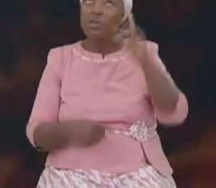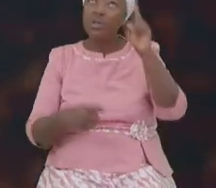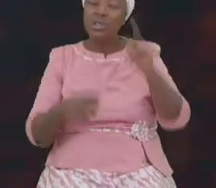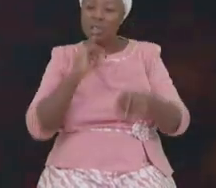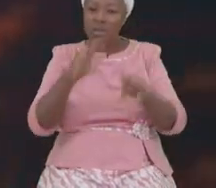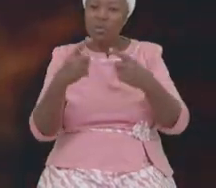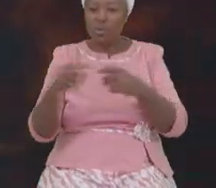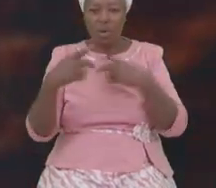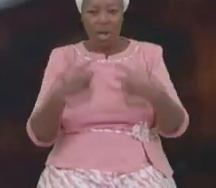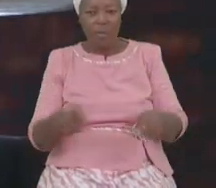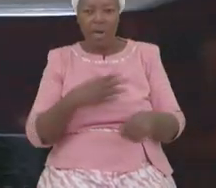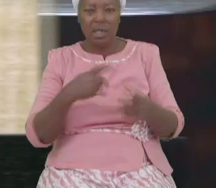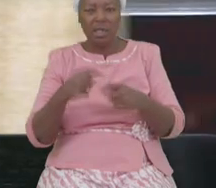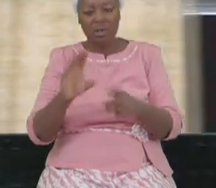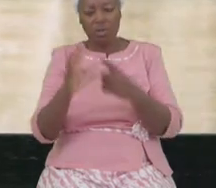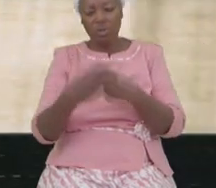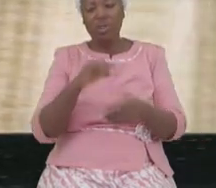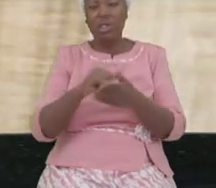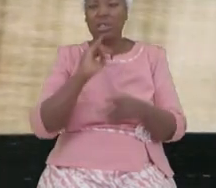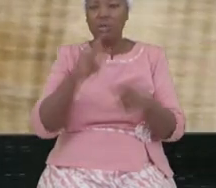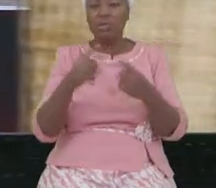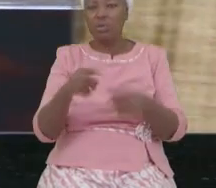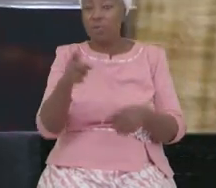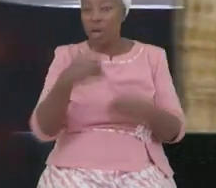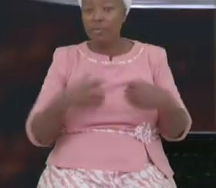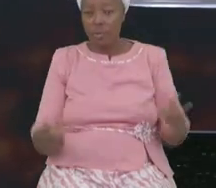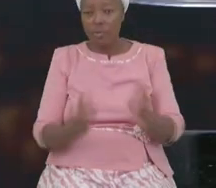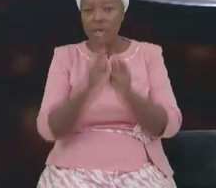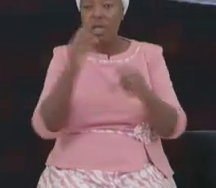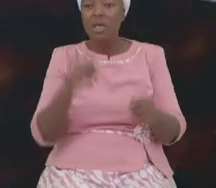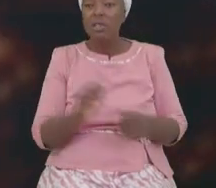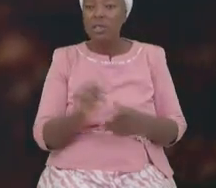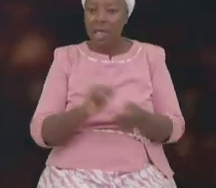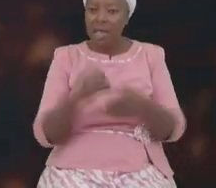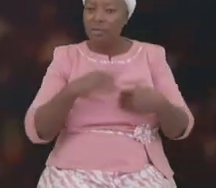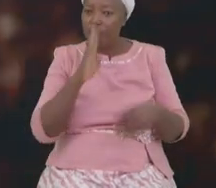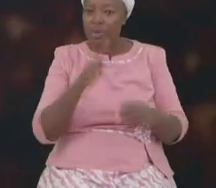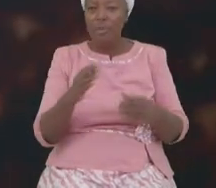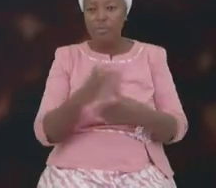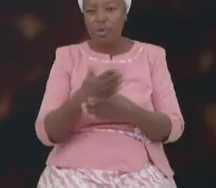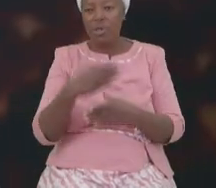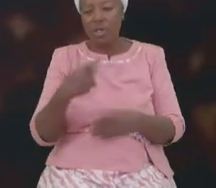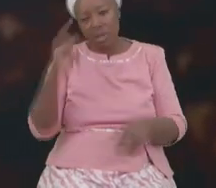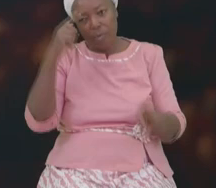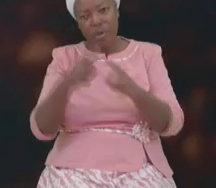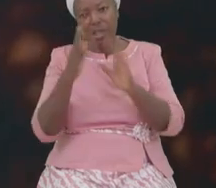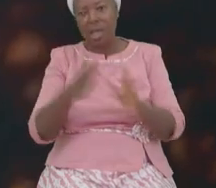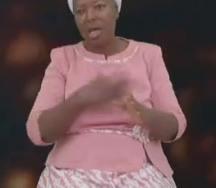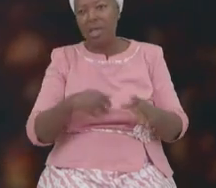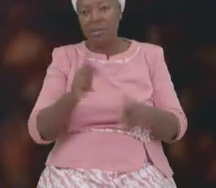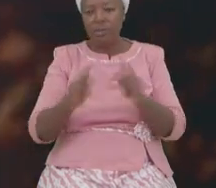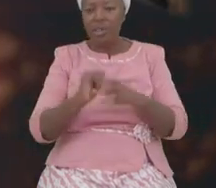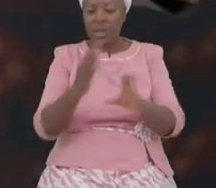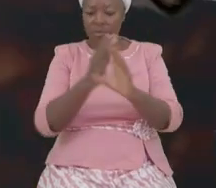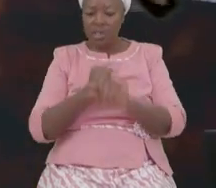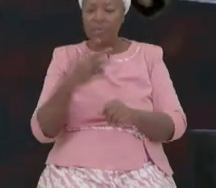happen, and the condition that you have to meet between the covenantor and the covenantee.